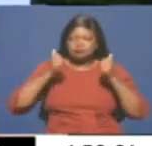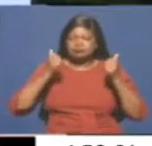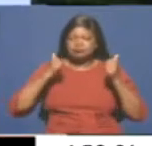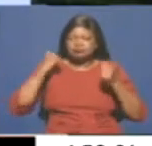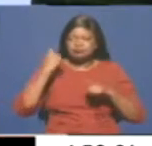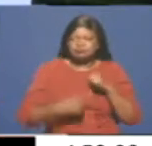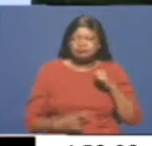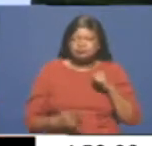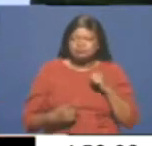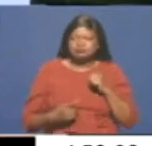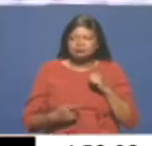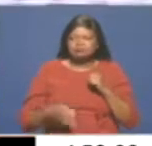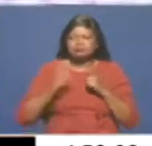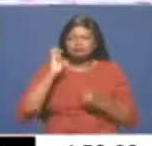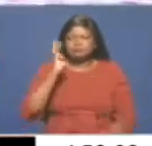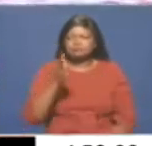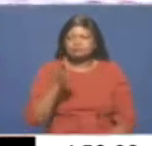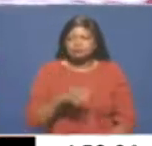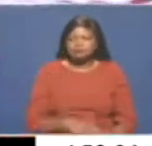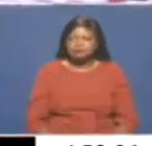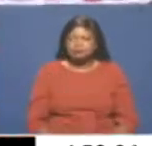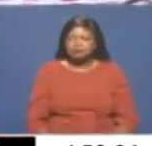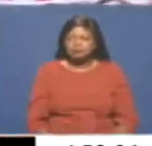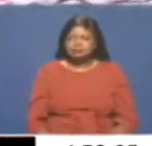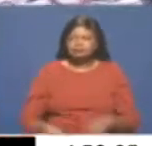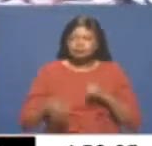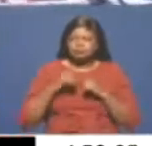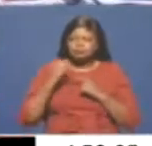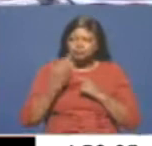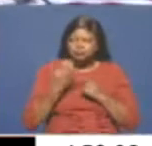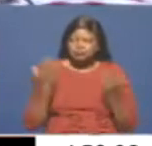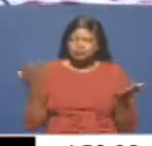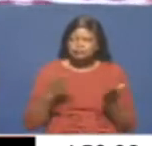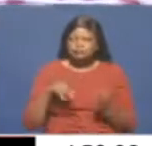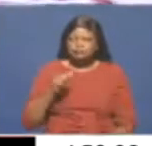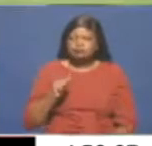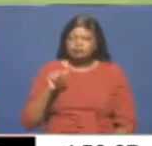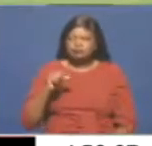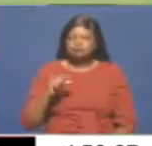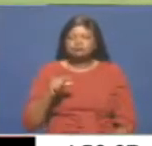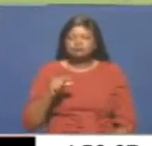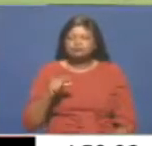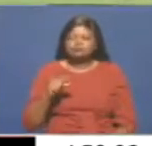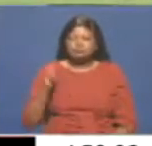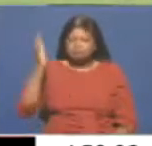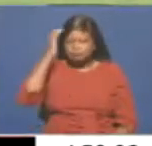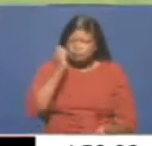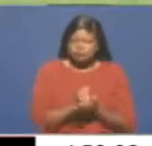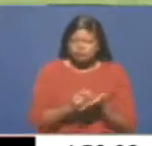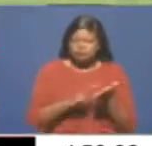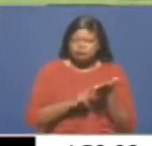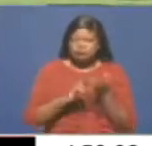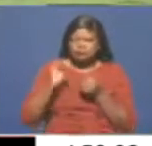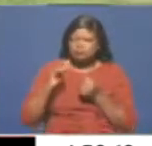year, God willing. Lihanda, who spoke Wednesday at PAG's headquarters in Vihiga County, reiterated the church commitment to